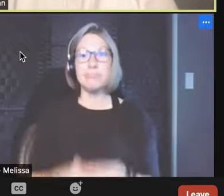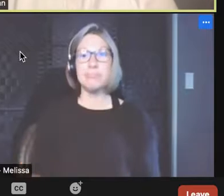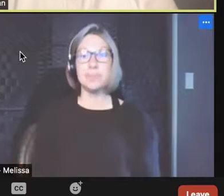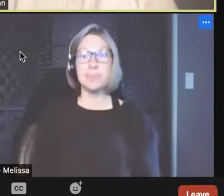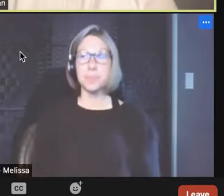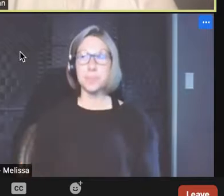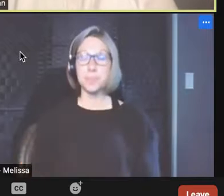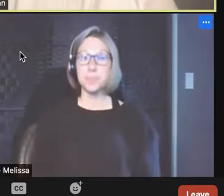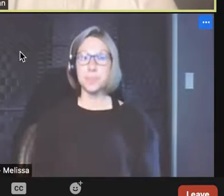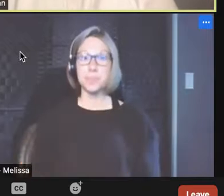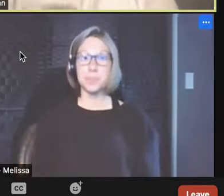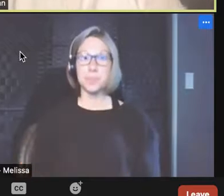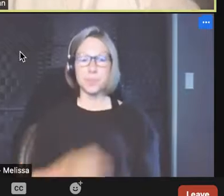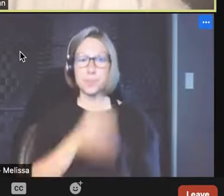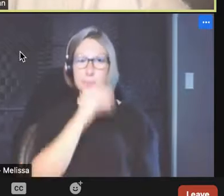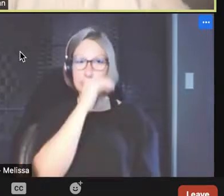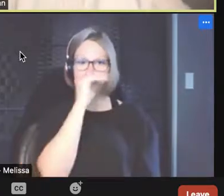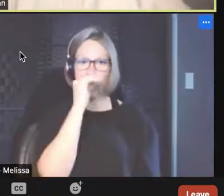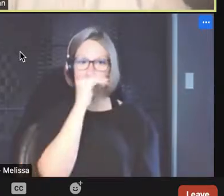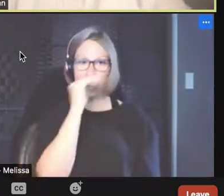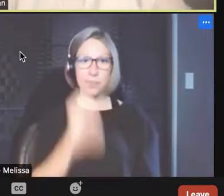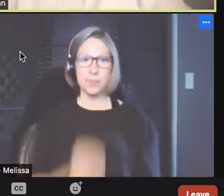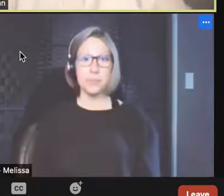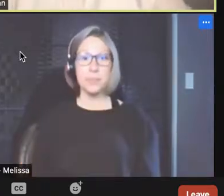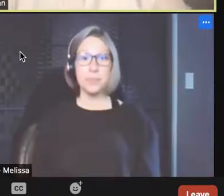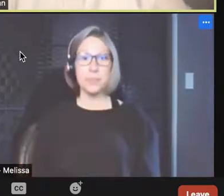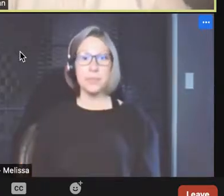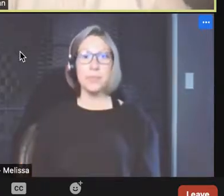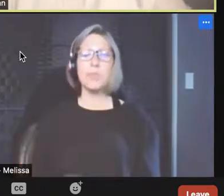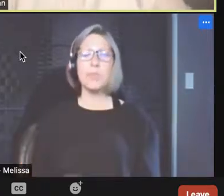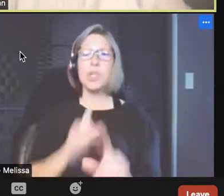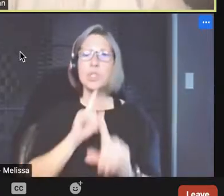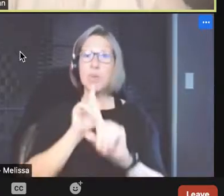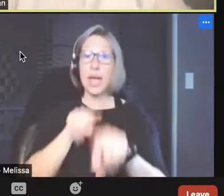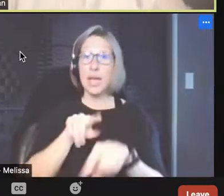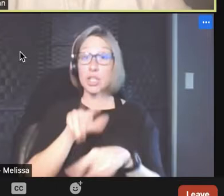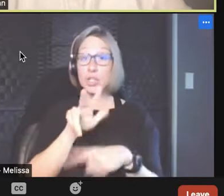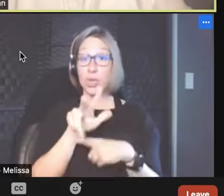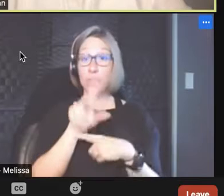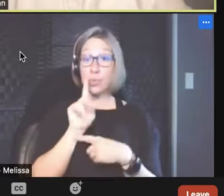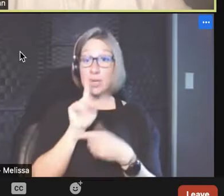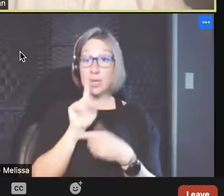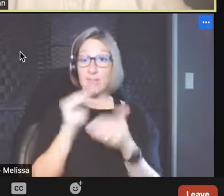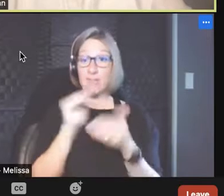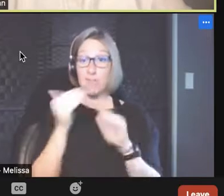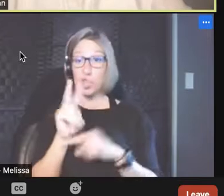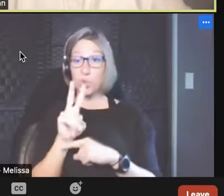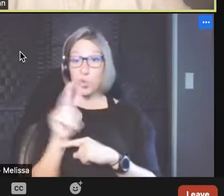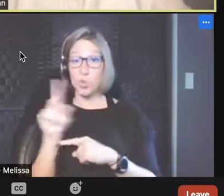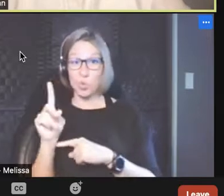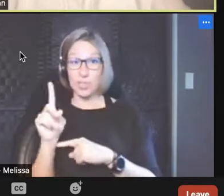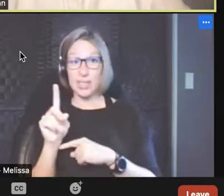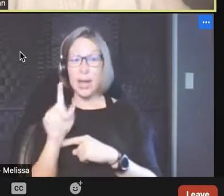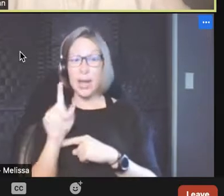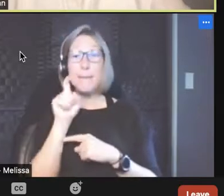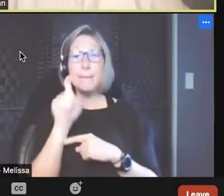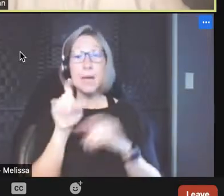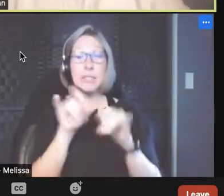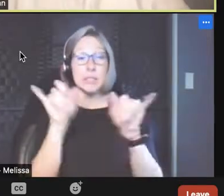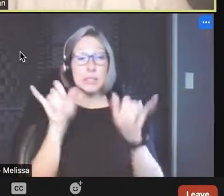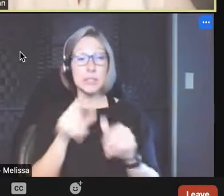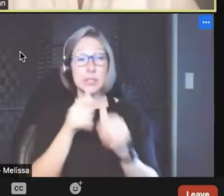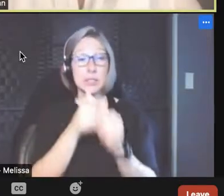Okay. So the answer to 3D versus 2D is that, first of all, it has to be a systematic decision, and it's